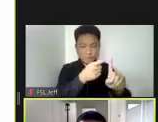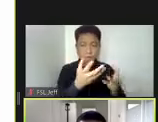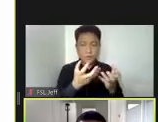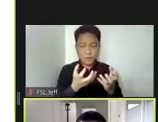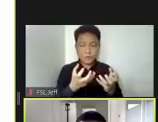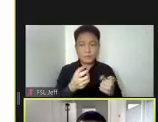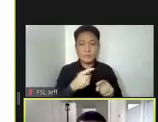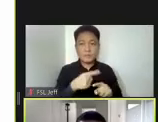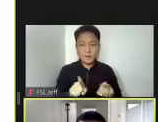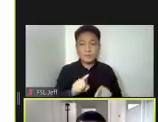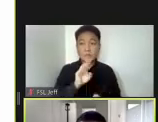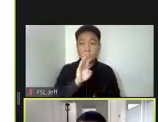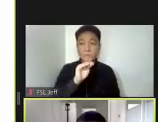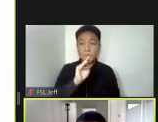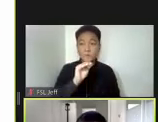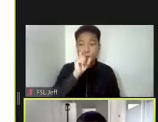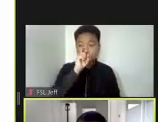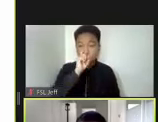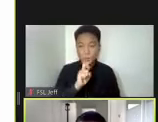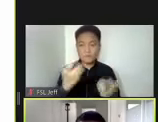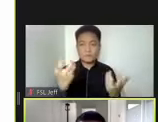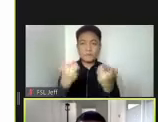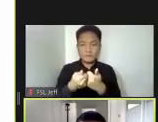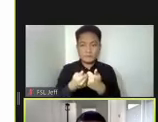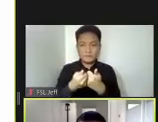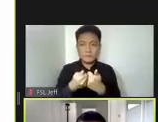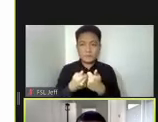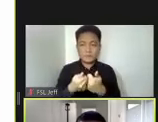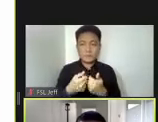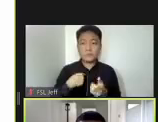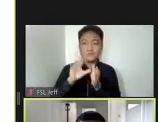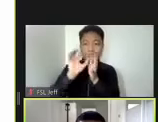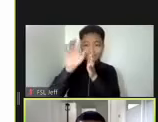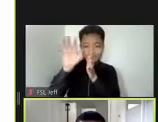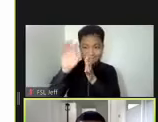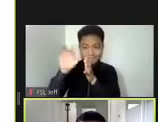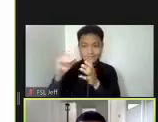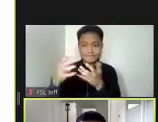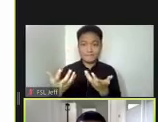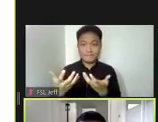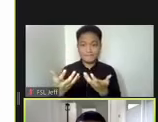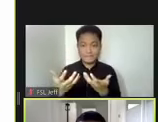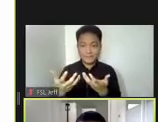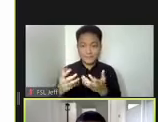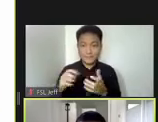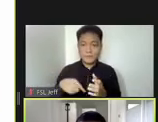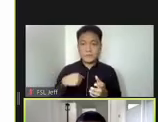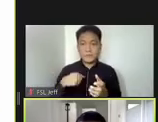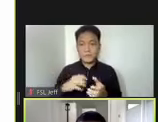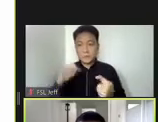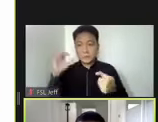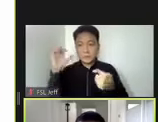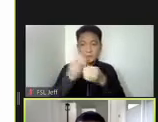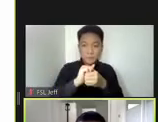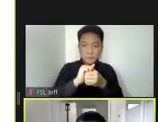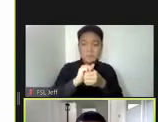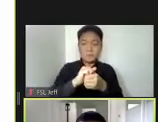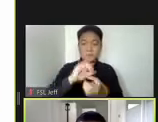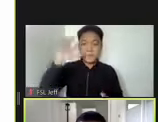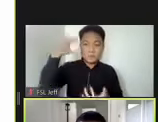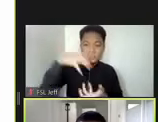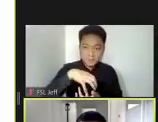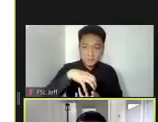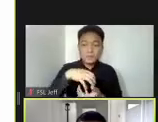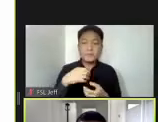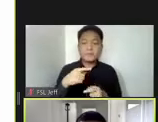a rebound. I had a bad fall, and it was badly injured and got infected,